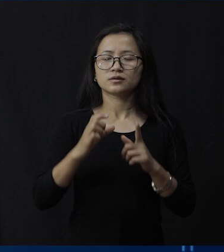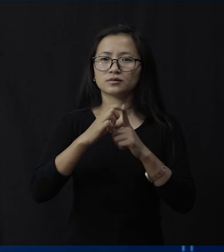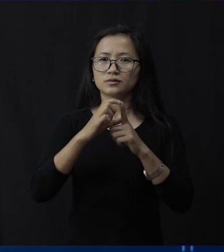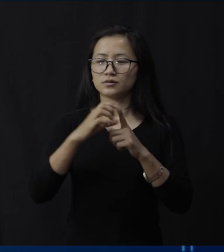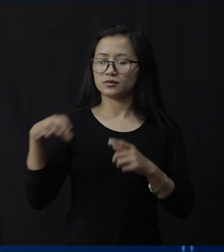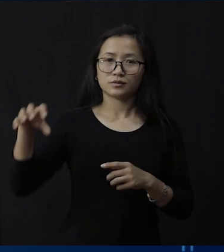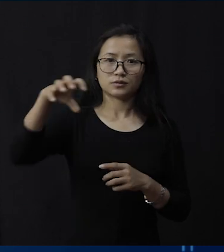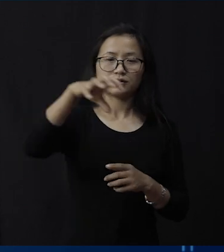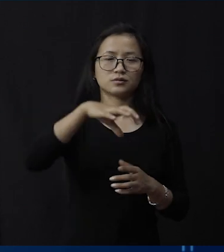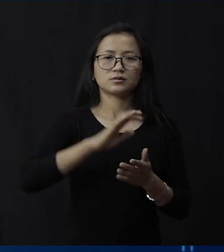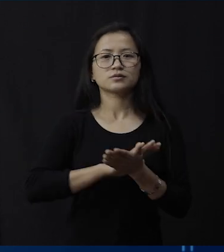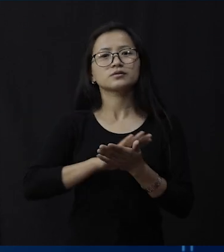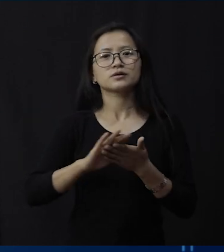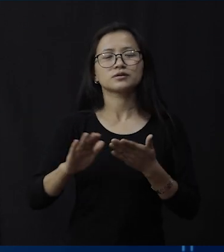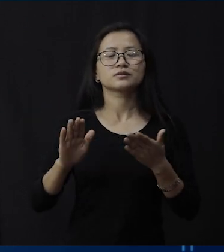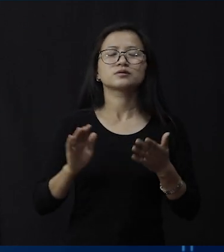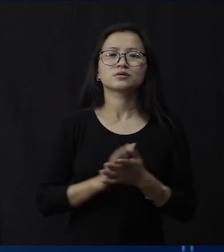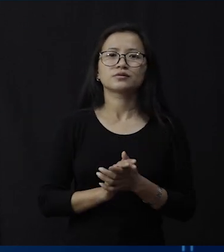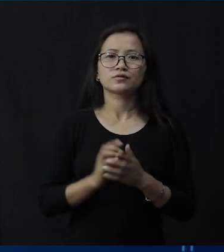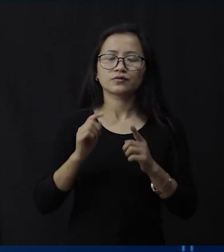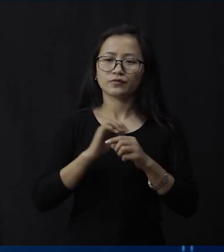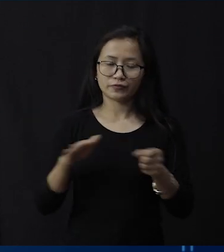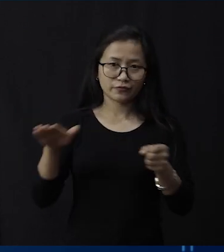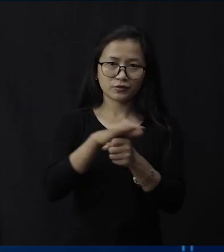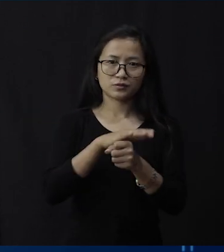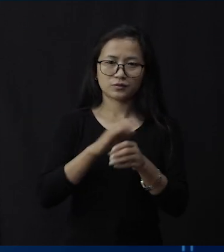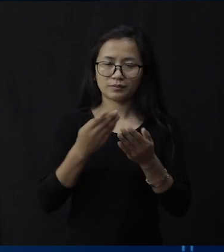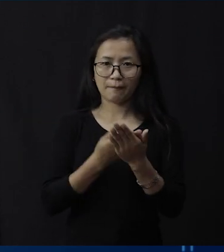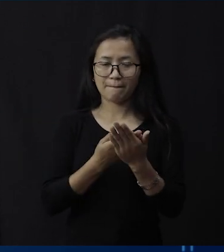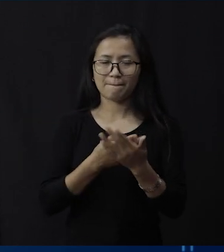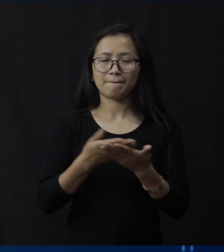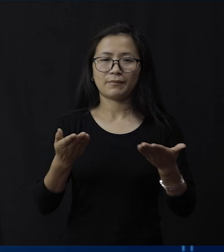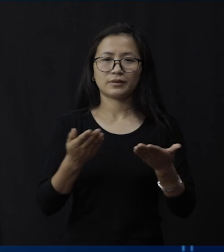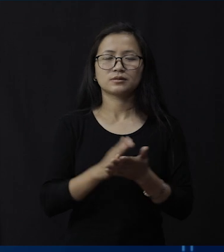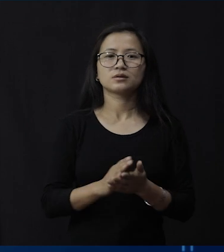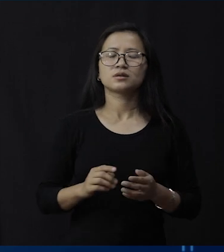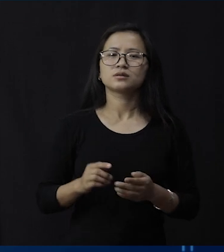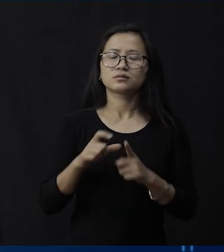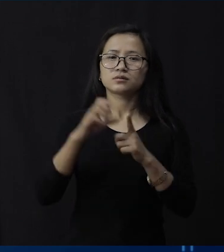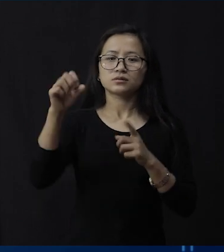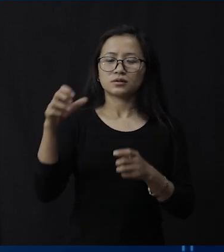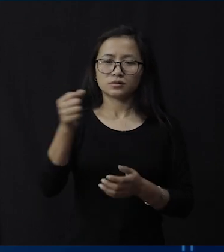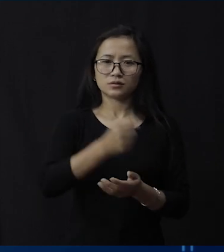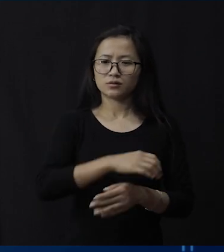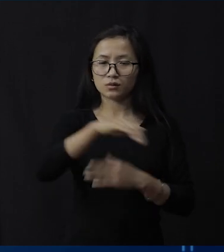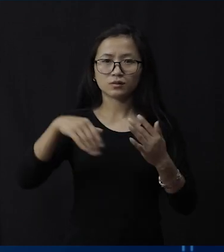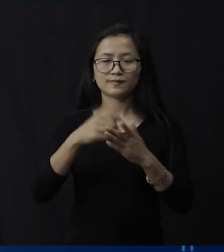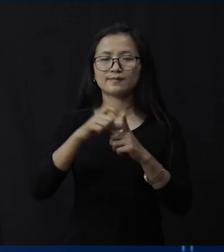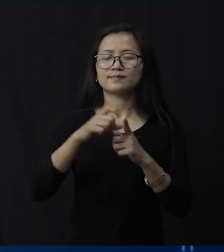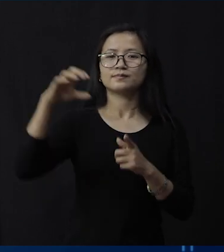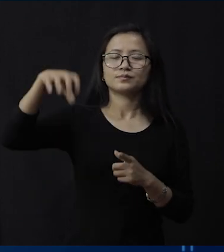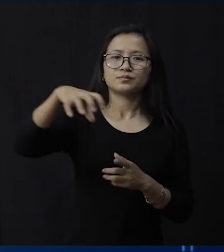district, as we have already done in fill in the blanks. So the DC takes entire control over a district.